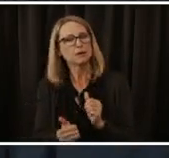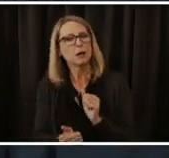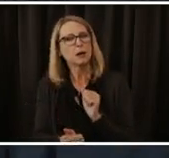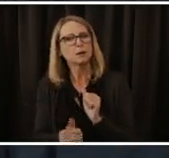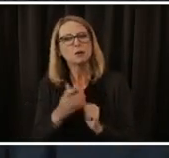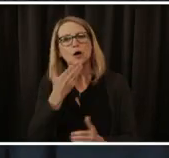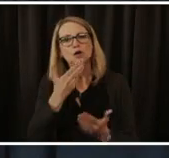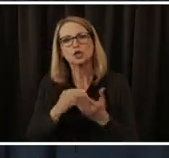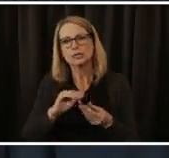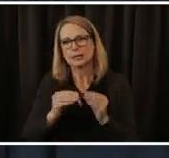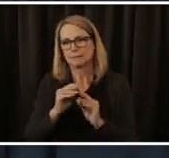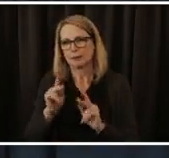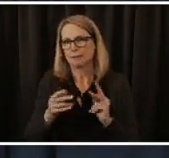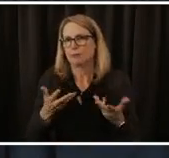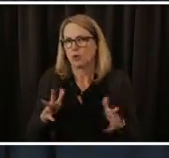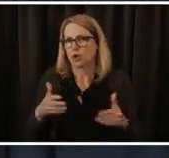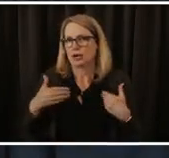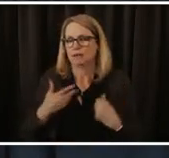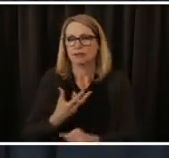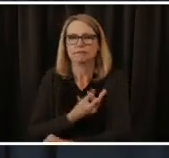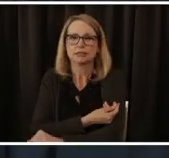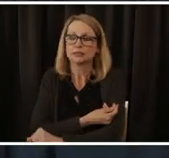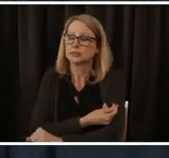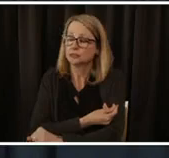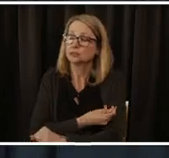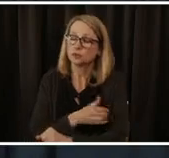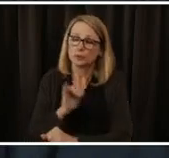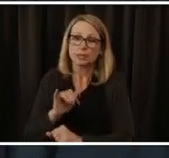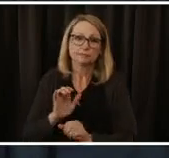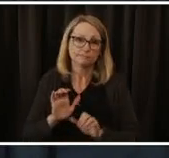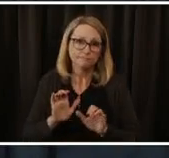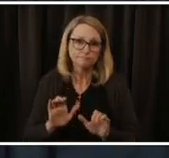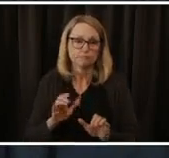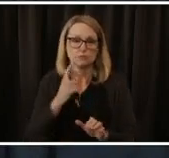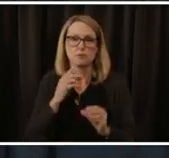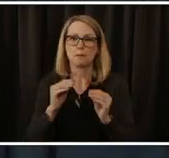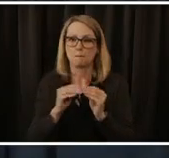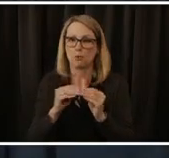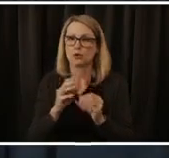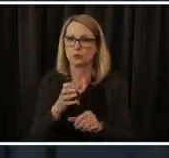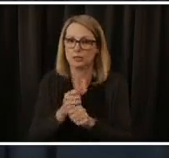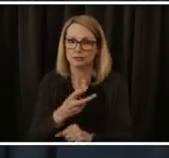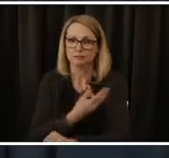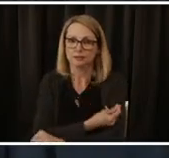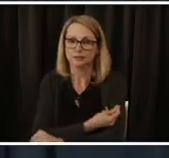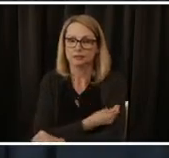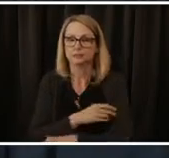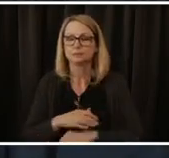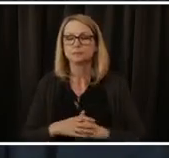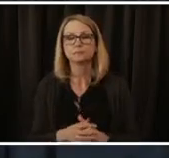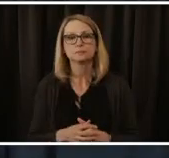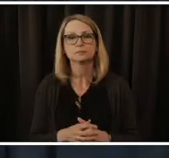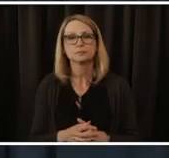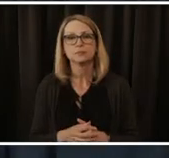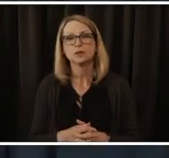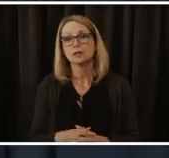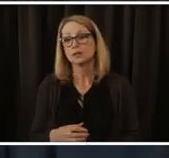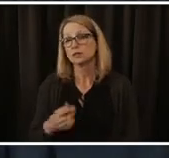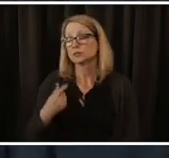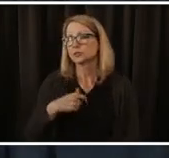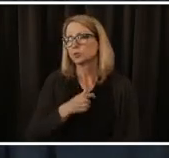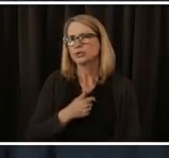strong message to all of us to get vaccinated. We moved, of course, quickly to prioritize the Coloradans that were most